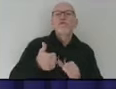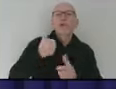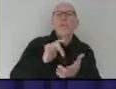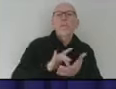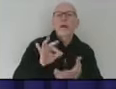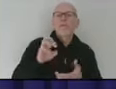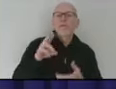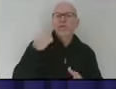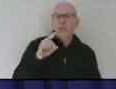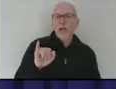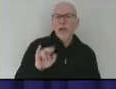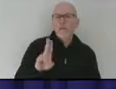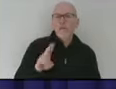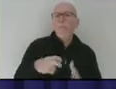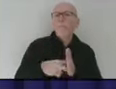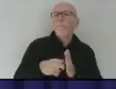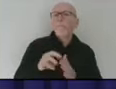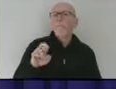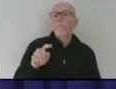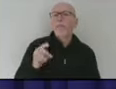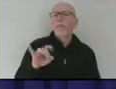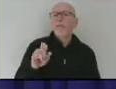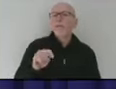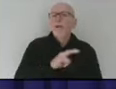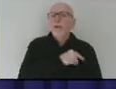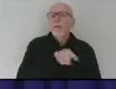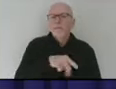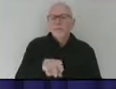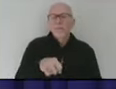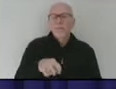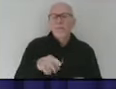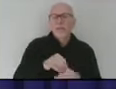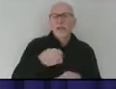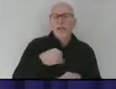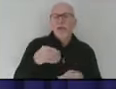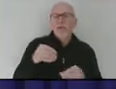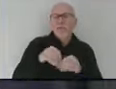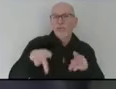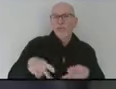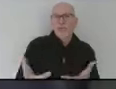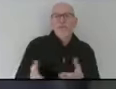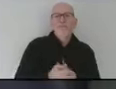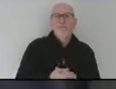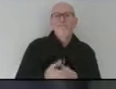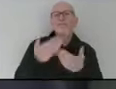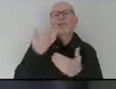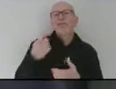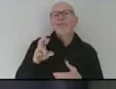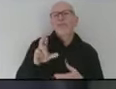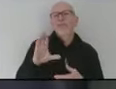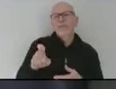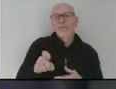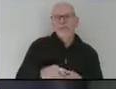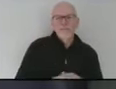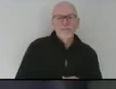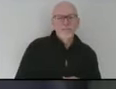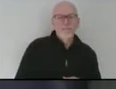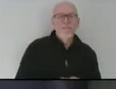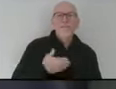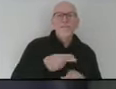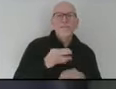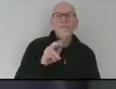for IU Methodist Hospital, and he is actually in our studio in person. Mark? Thank you, Dr. Box. So as you mentioned, my name is